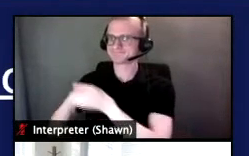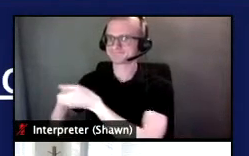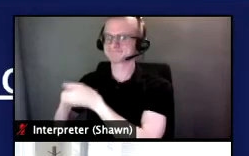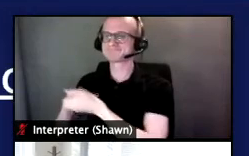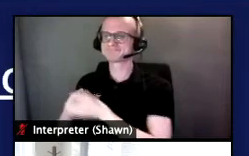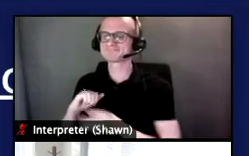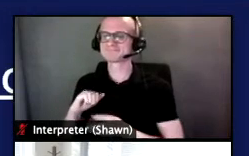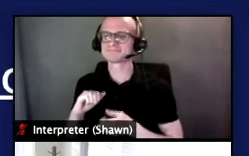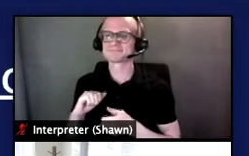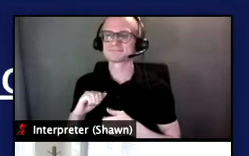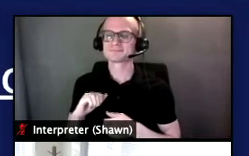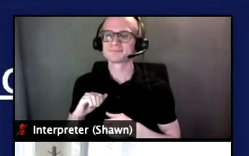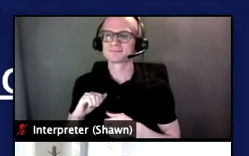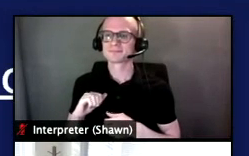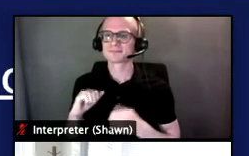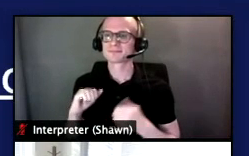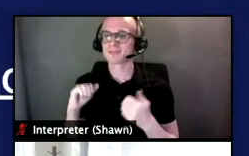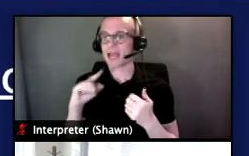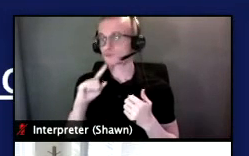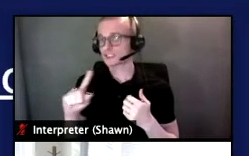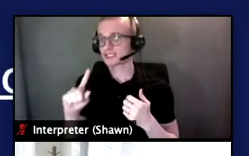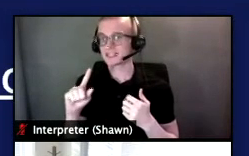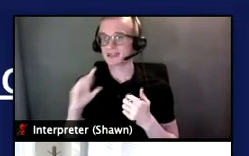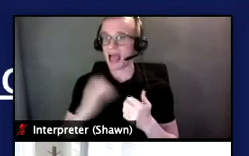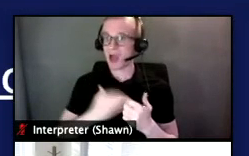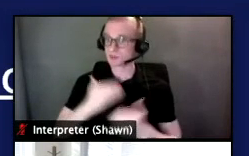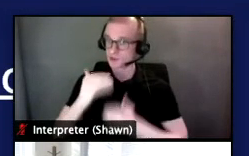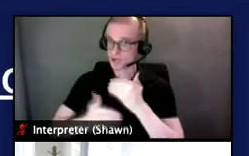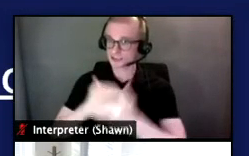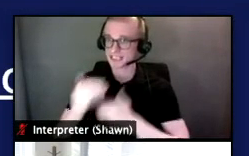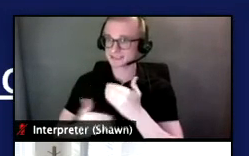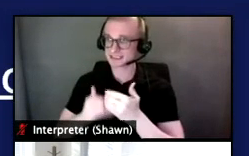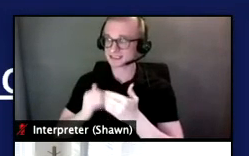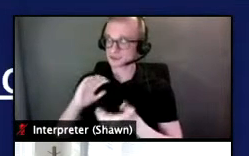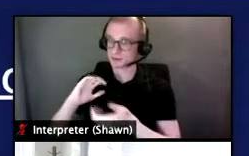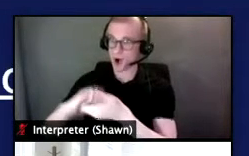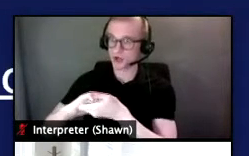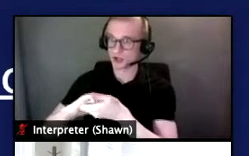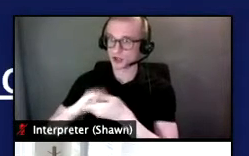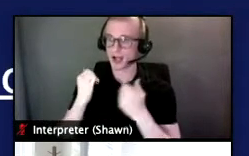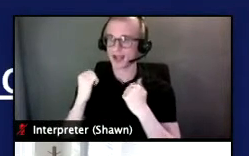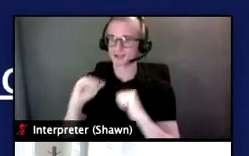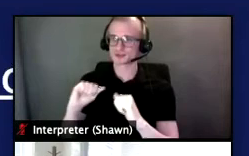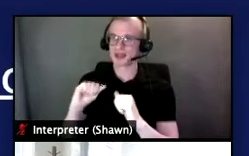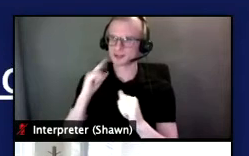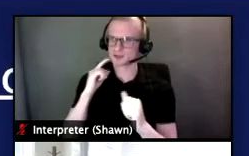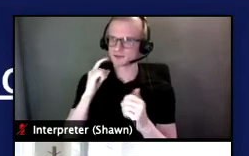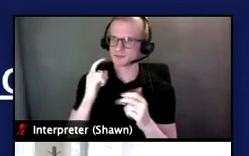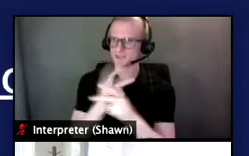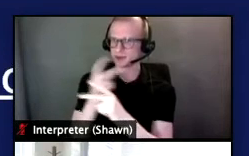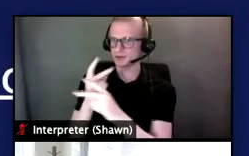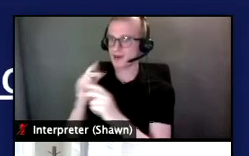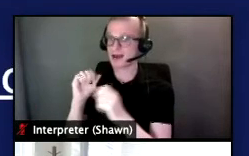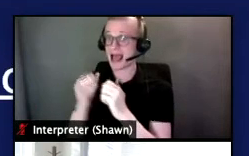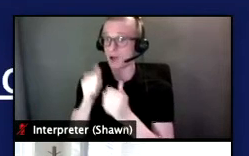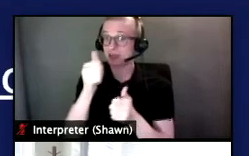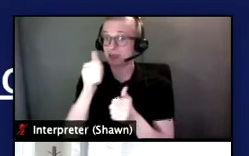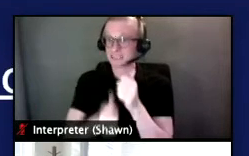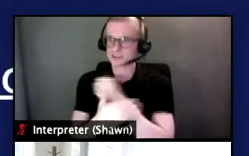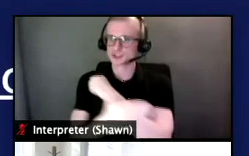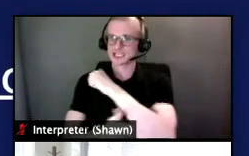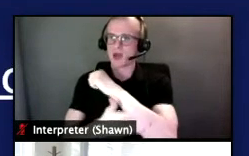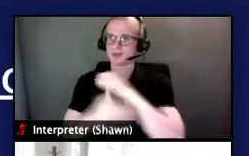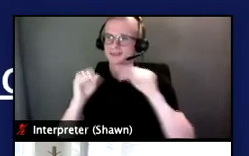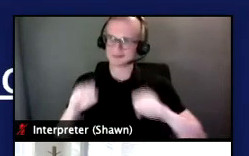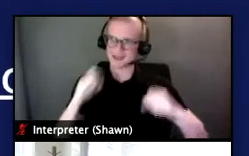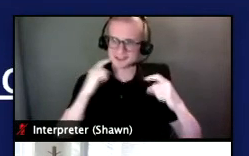them and identify ways that each of them can be successful. And so I would say that